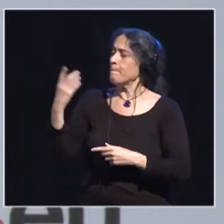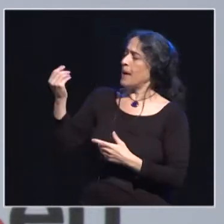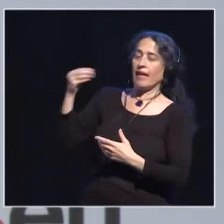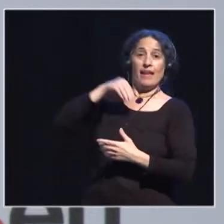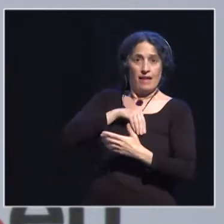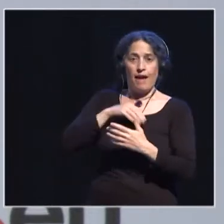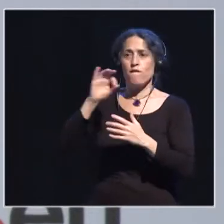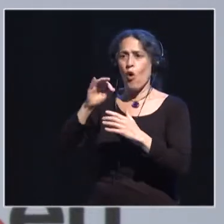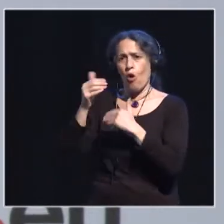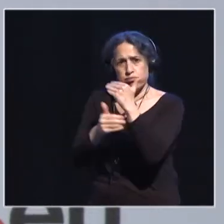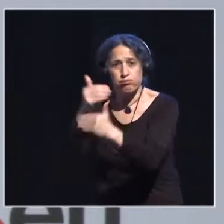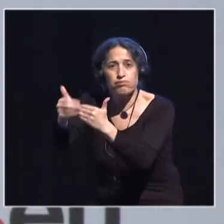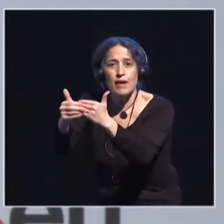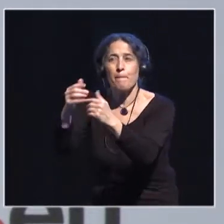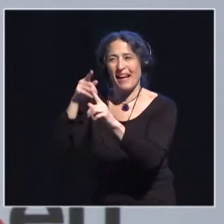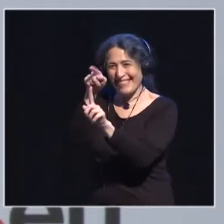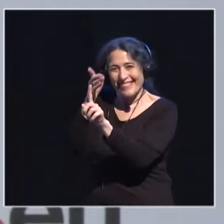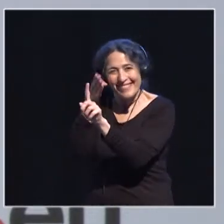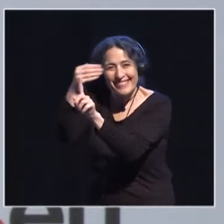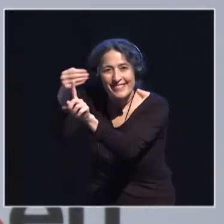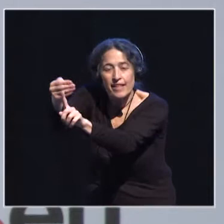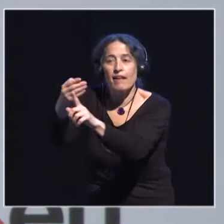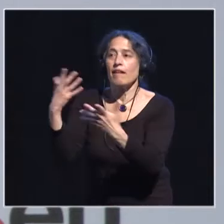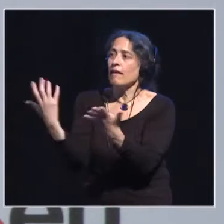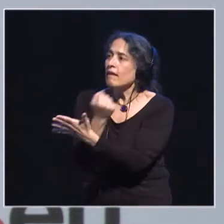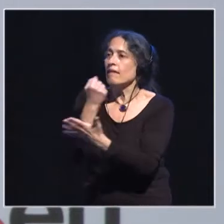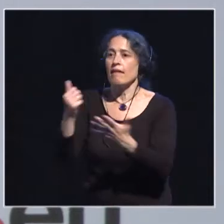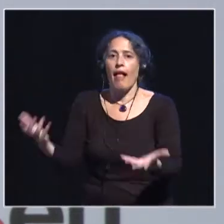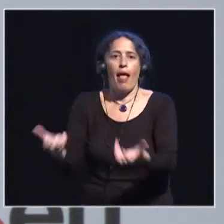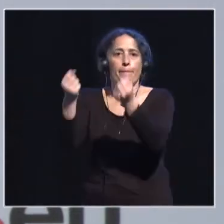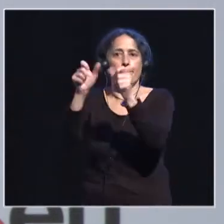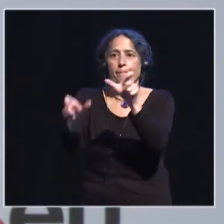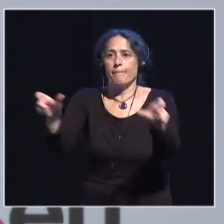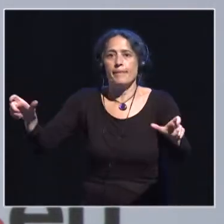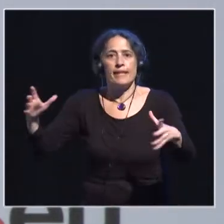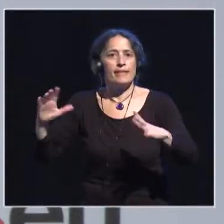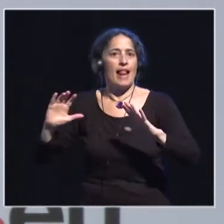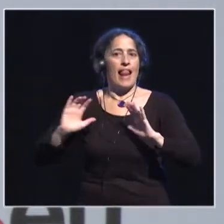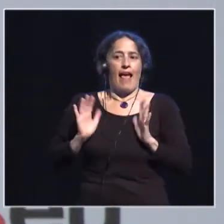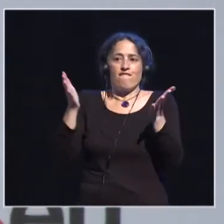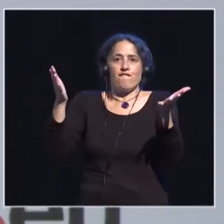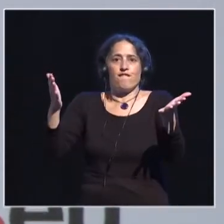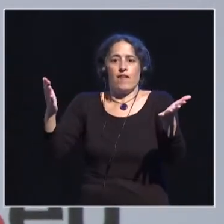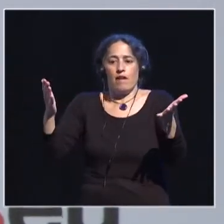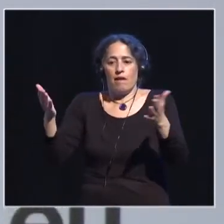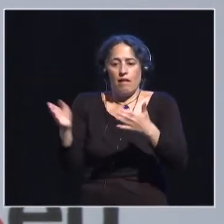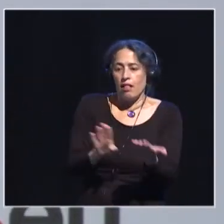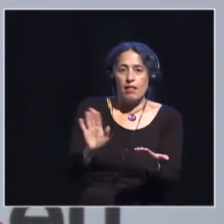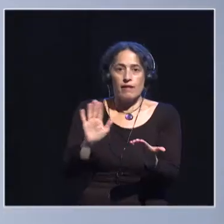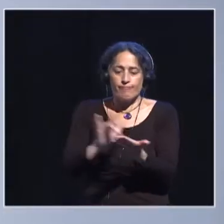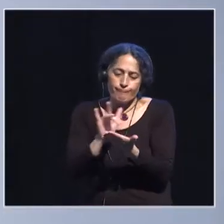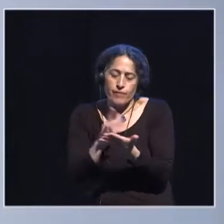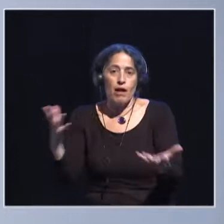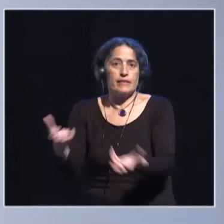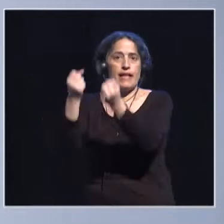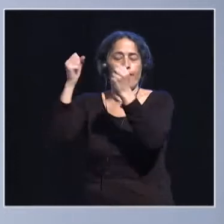making impact on societies and economies? And the third parameter is, there are going to be a number of areas where neither the private sector nor the public sector